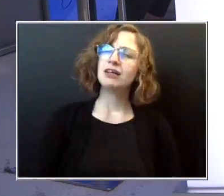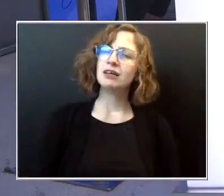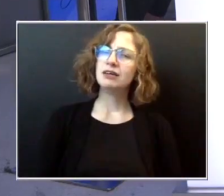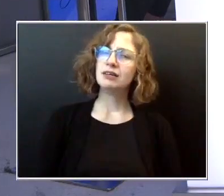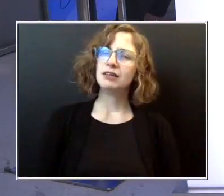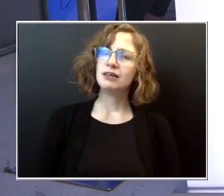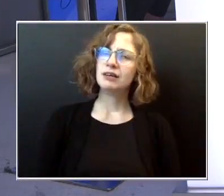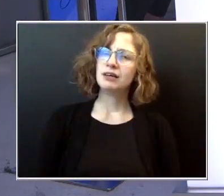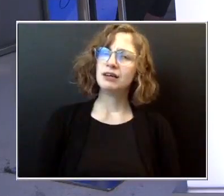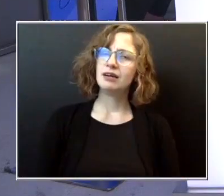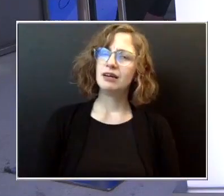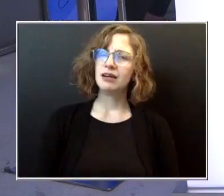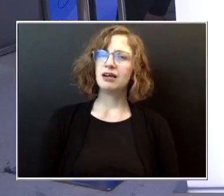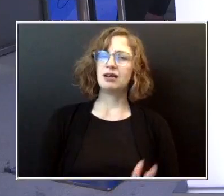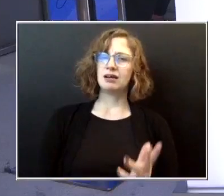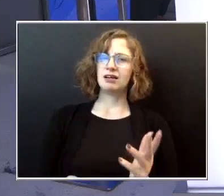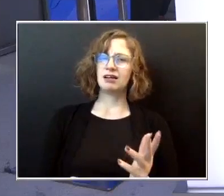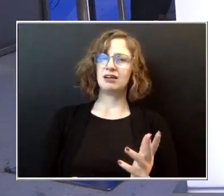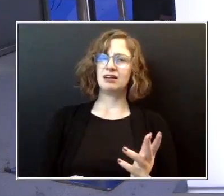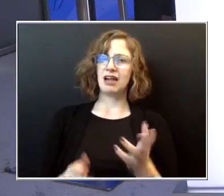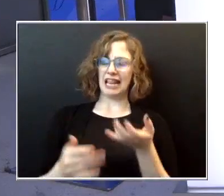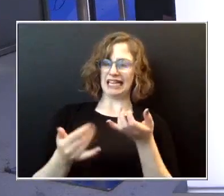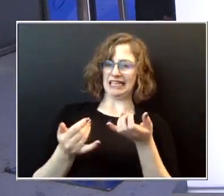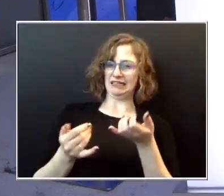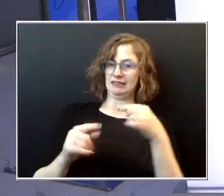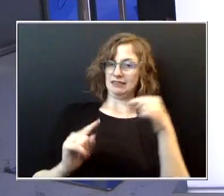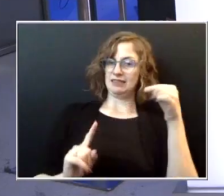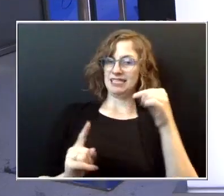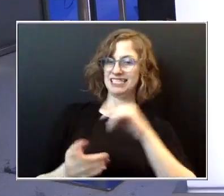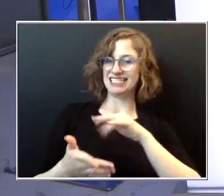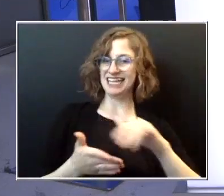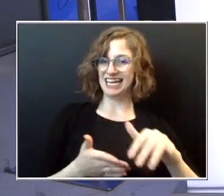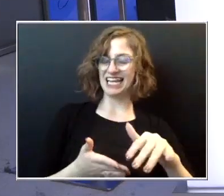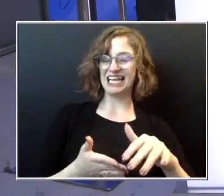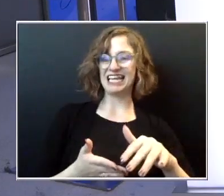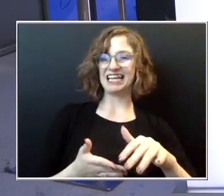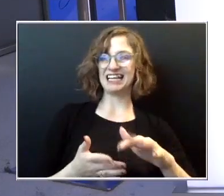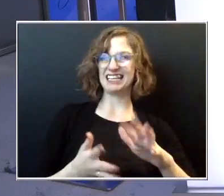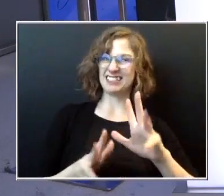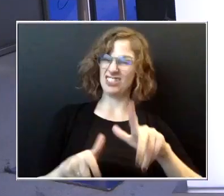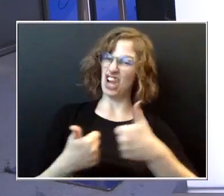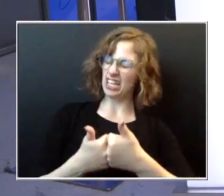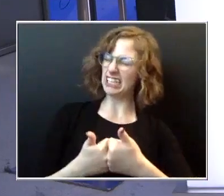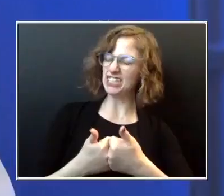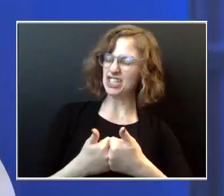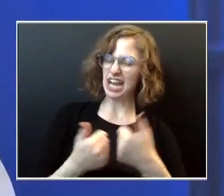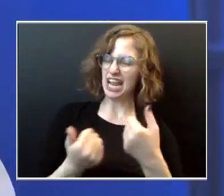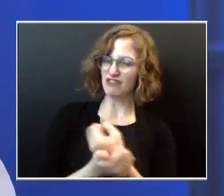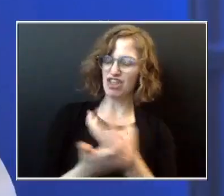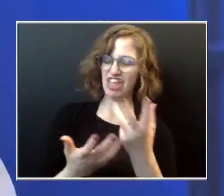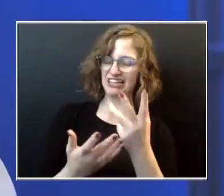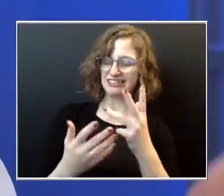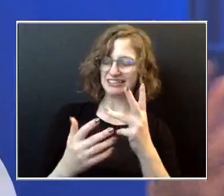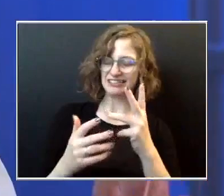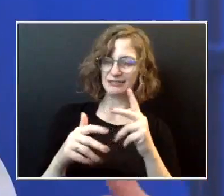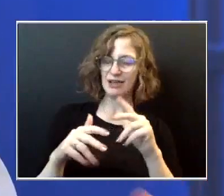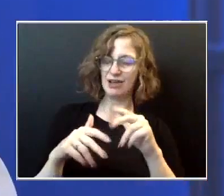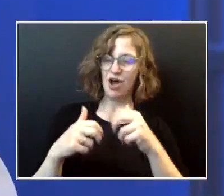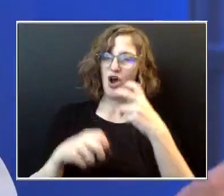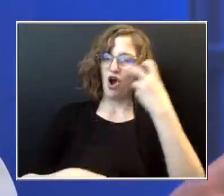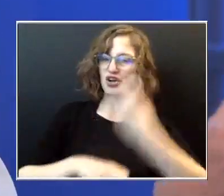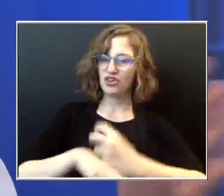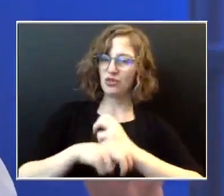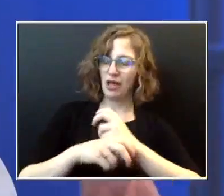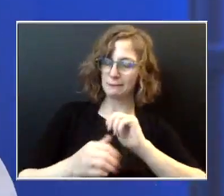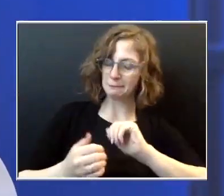study easy, or is it because everything inside the brain is hard? Because the brain's hard to get to, right? It is hard to get to, and it's hard to measure. Yeah, these kinds of